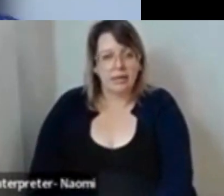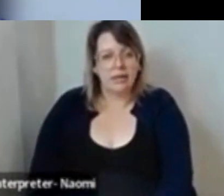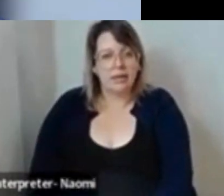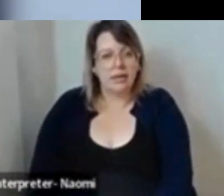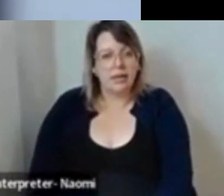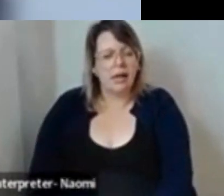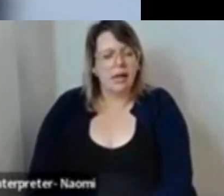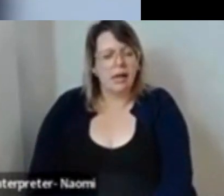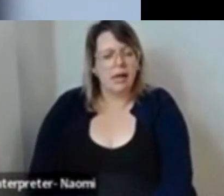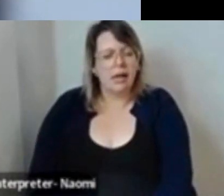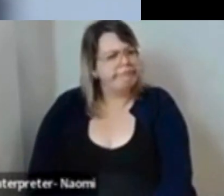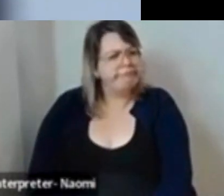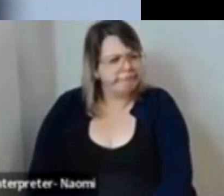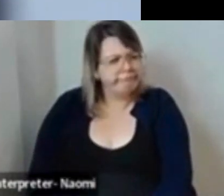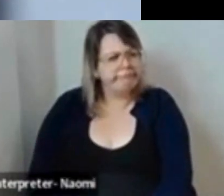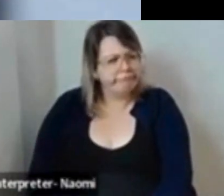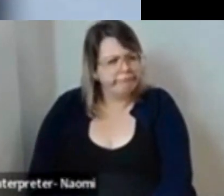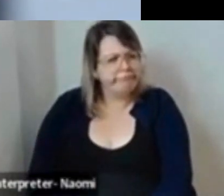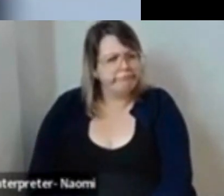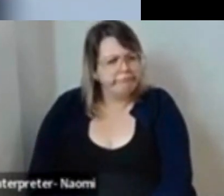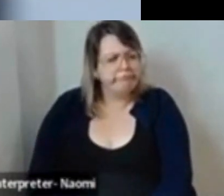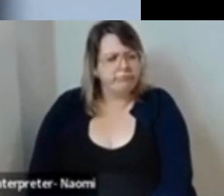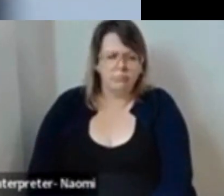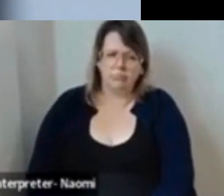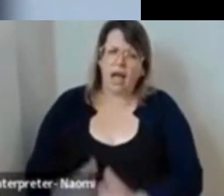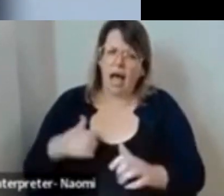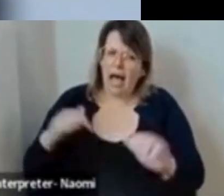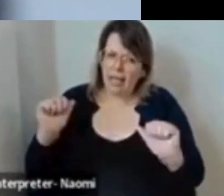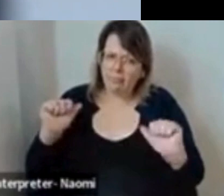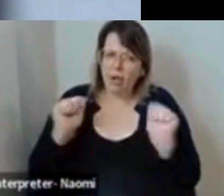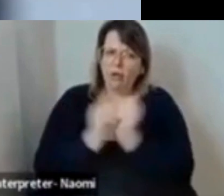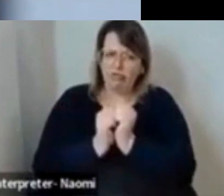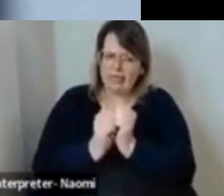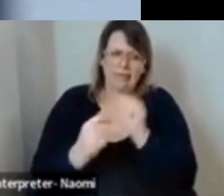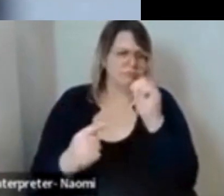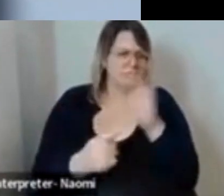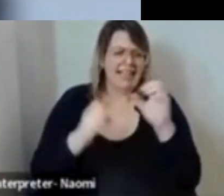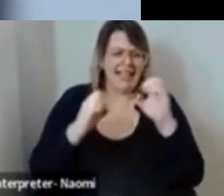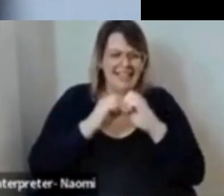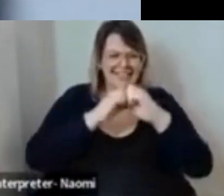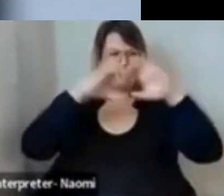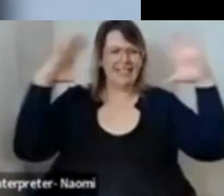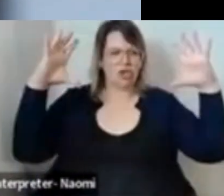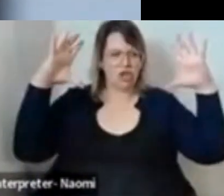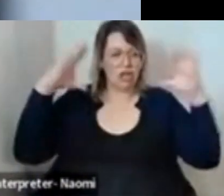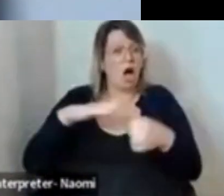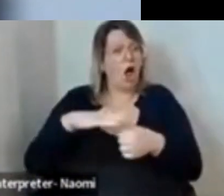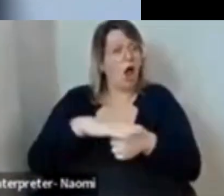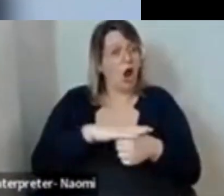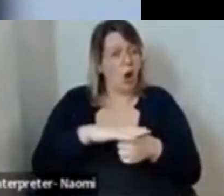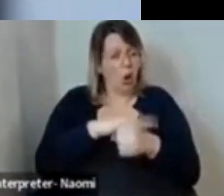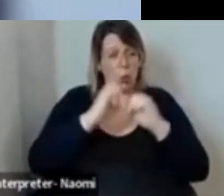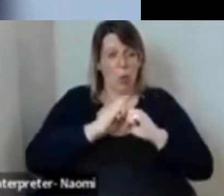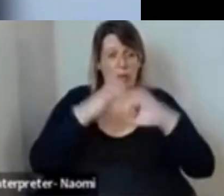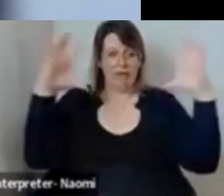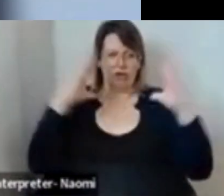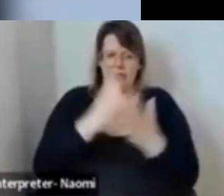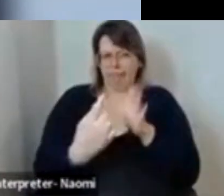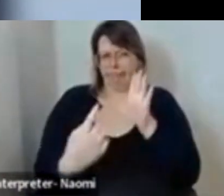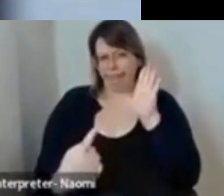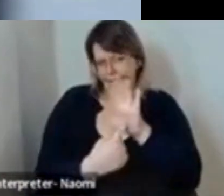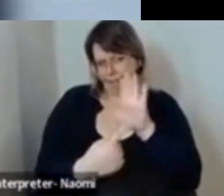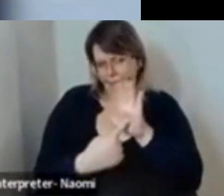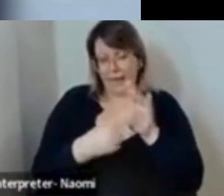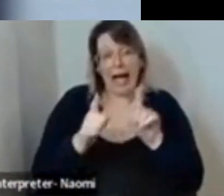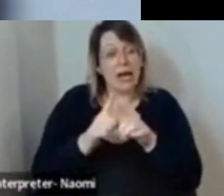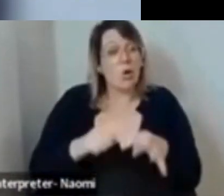Yeah, I couldn't agree more about the importance of vision, local vision and your local plans, and indeed